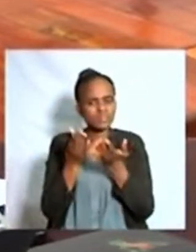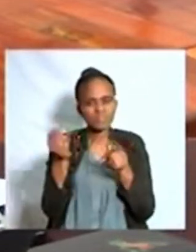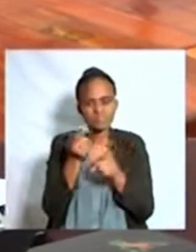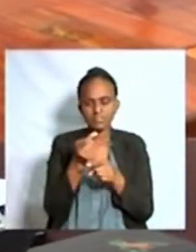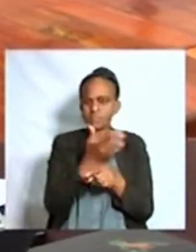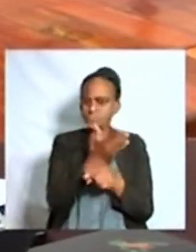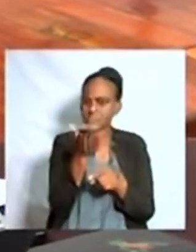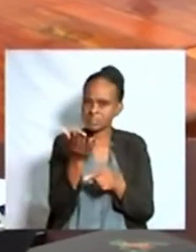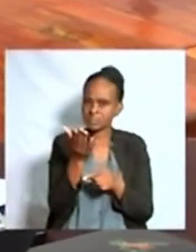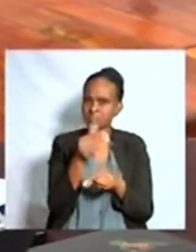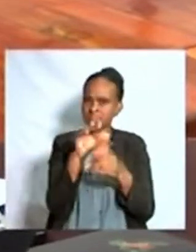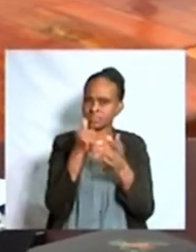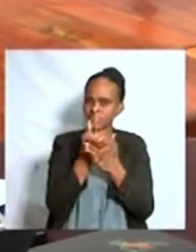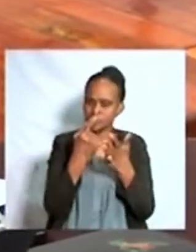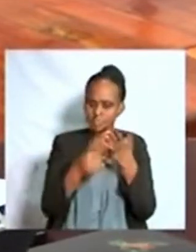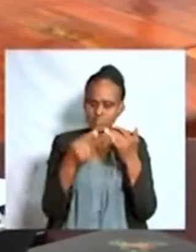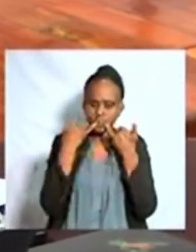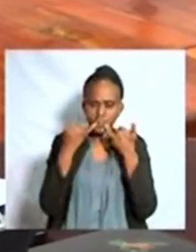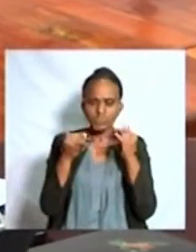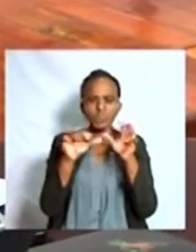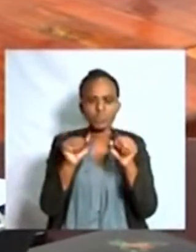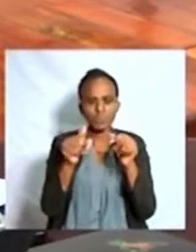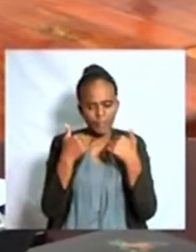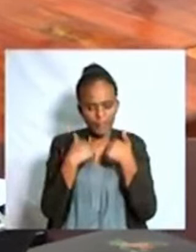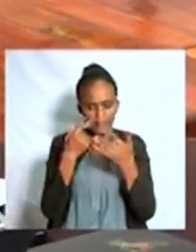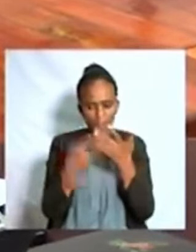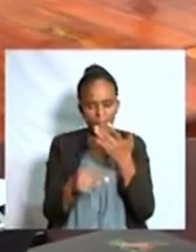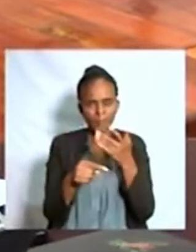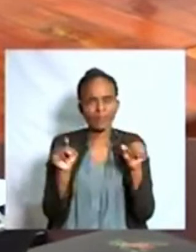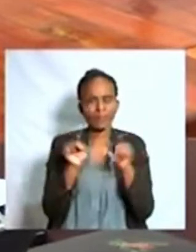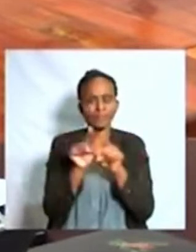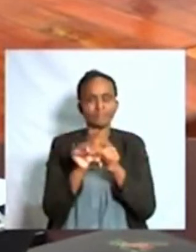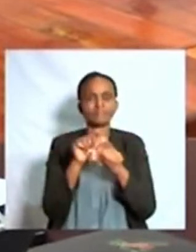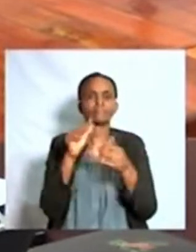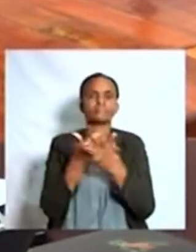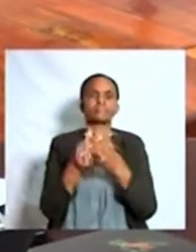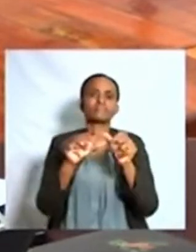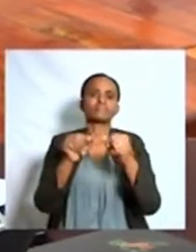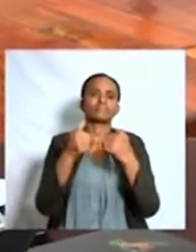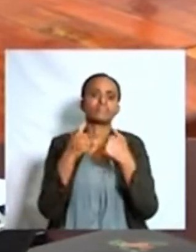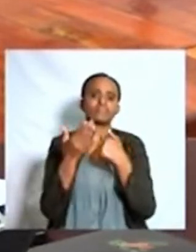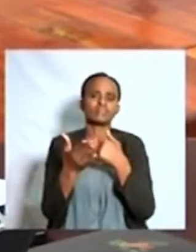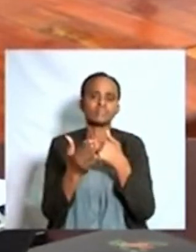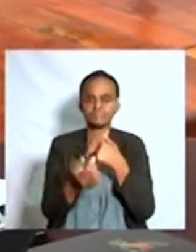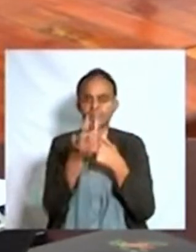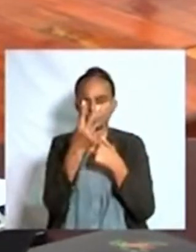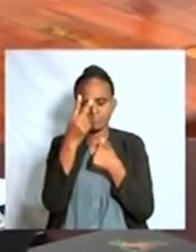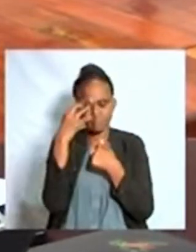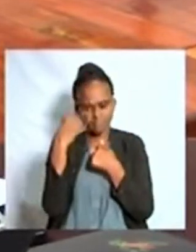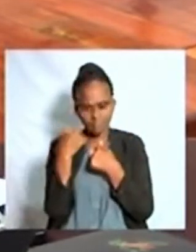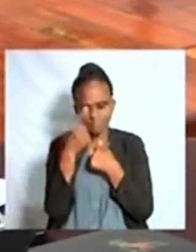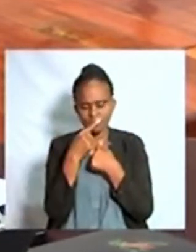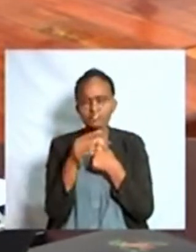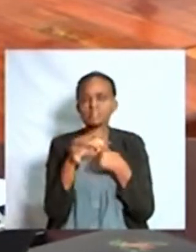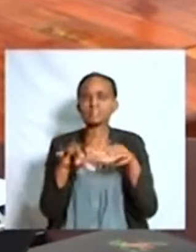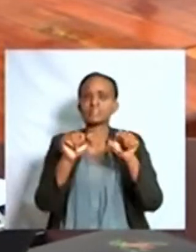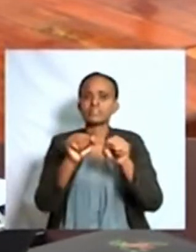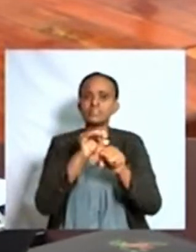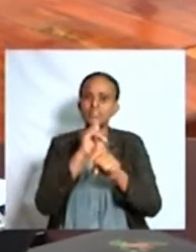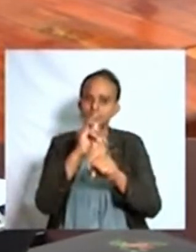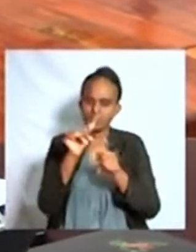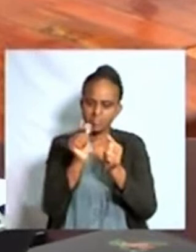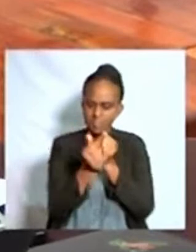22 officers who are not confirmed have since been so confirmed. As regards the 2 officers who are yet to be confirmed, as well as